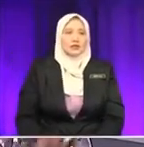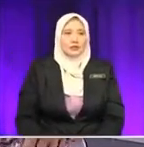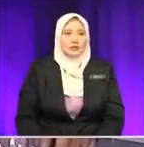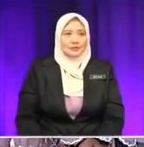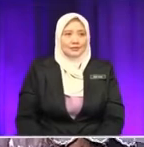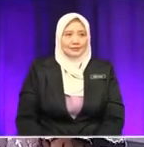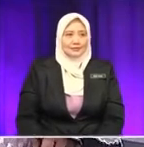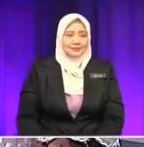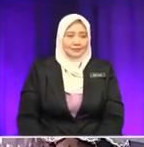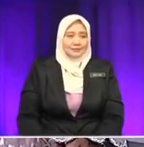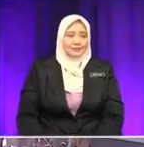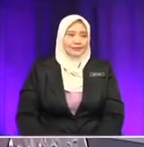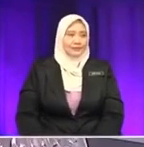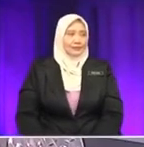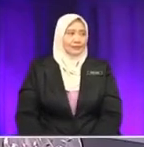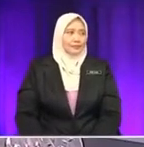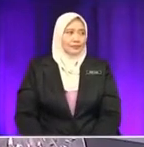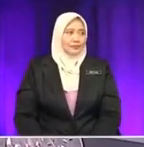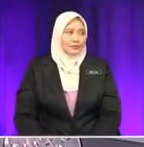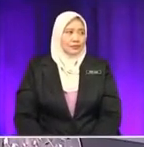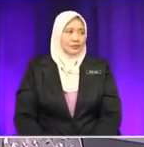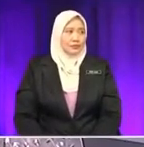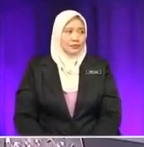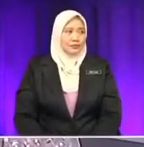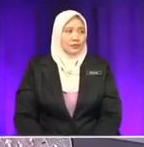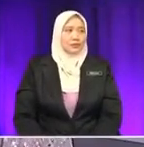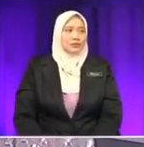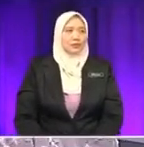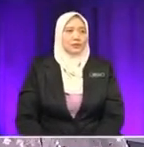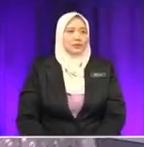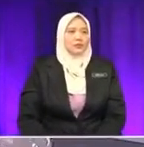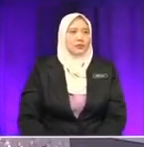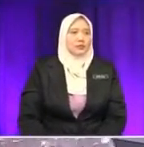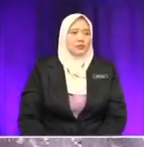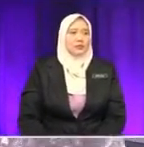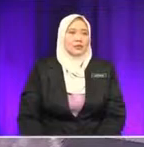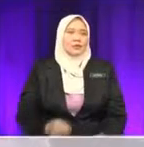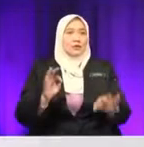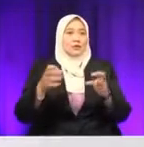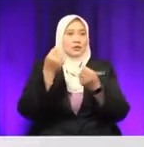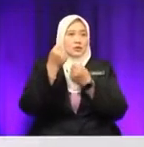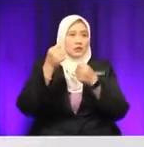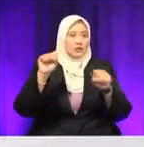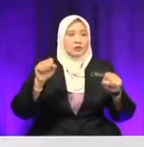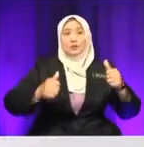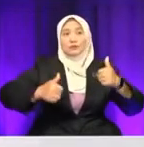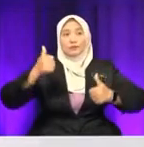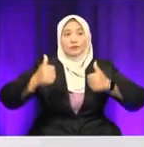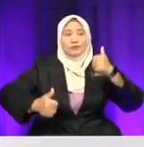okay. One from Kelantan. Okay, so the first pair, if you guys are ready, show me double thumbs up. So people's